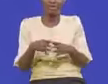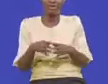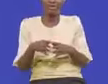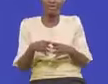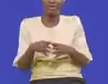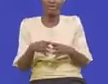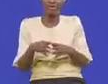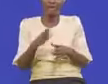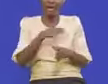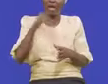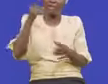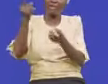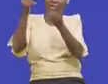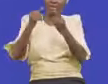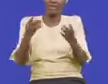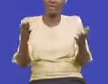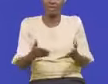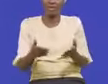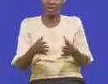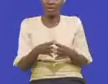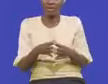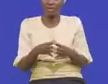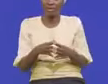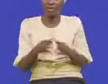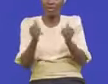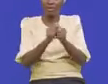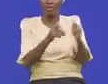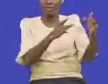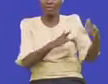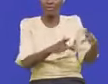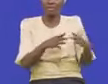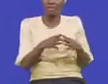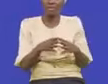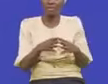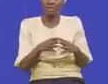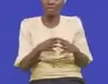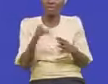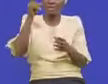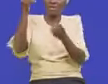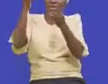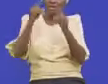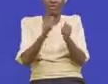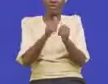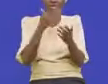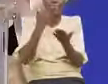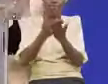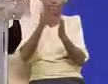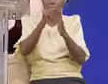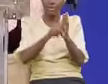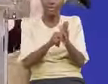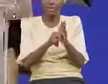Eye wòva fia. Eva kple nublanui kpɔkpɔ. eva kple dɔmenyo